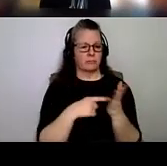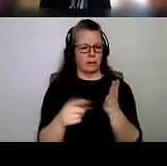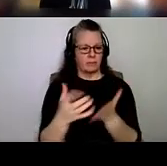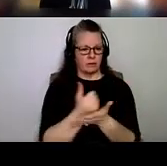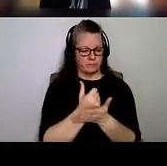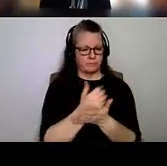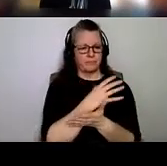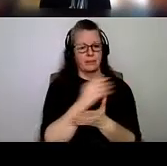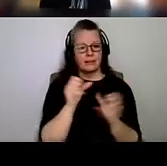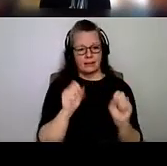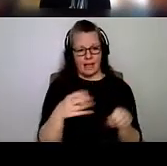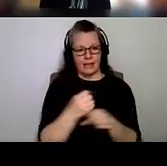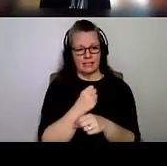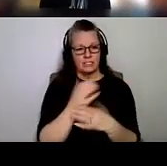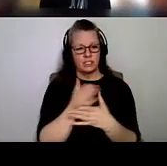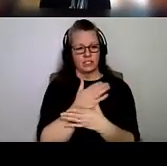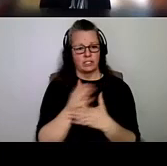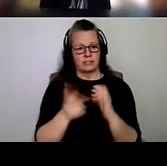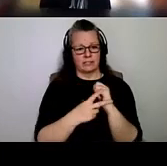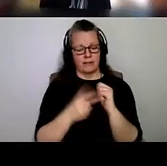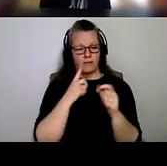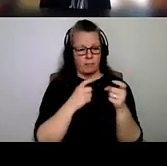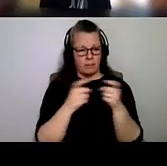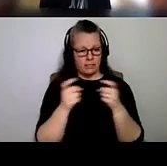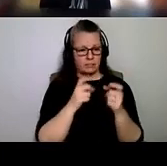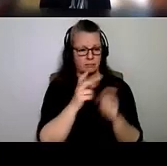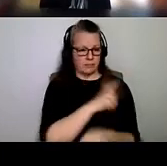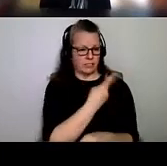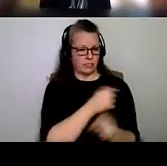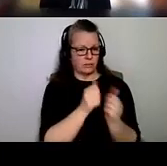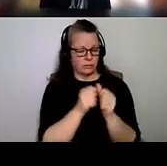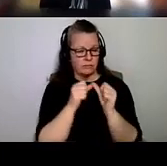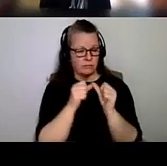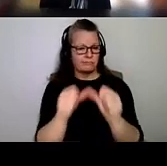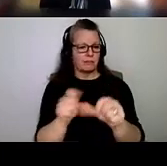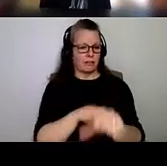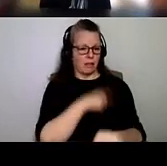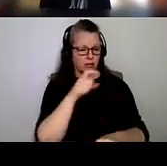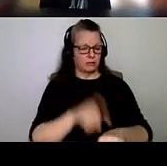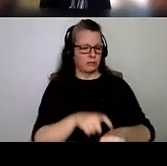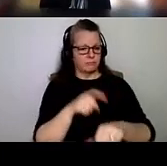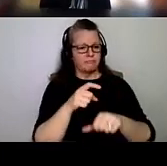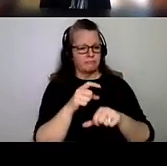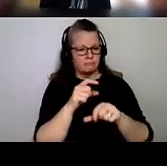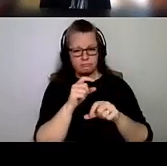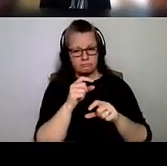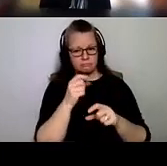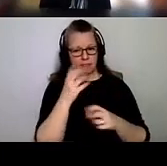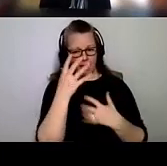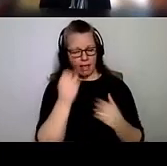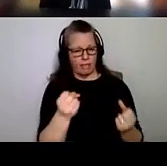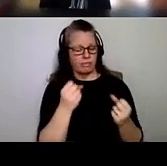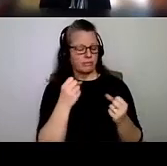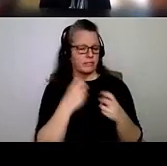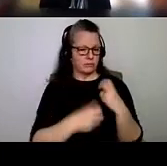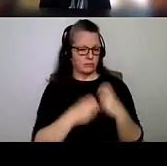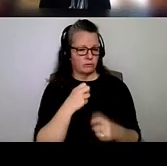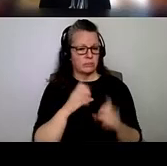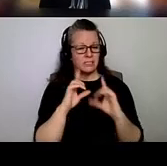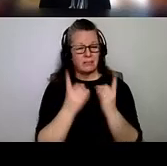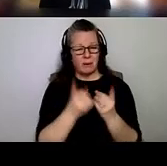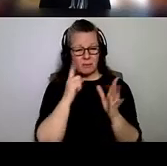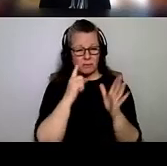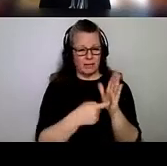receive shared savings for managing patients with chronic conditions. The department recognizes that it takes work